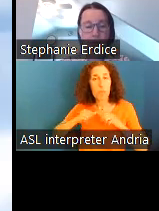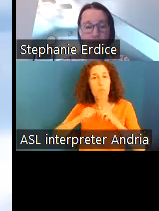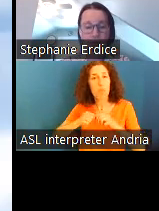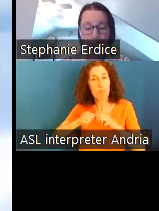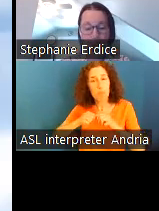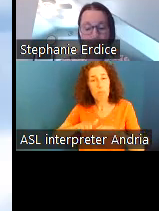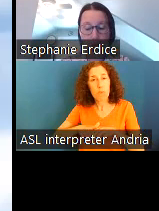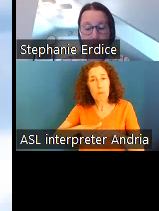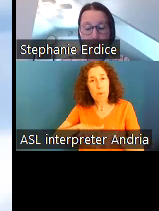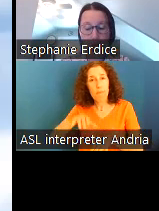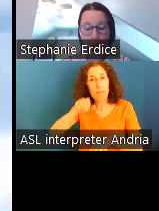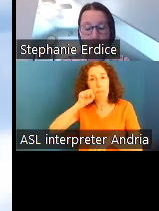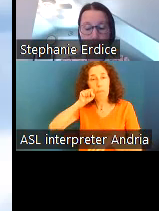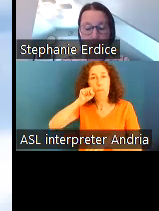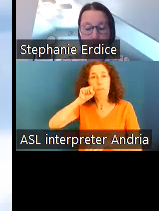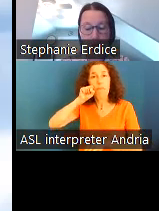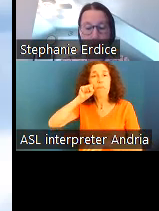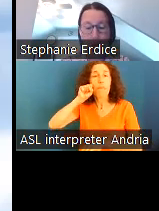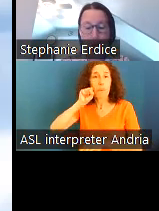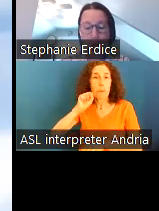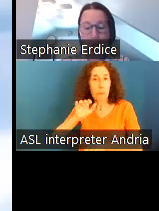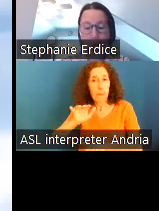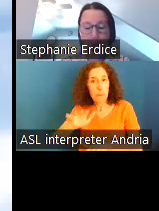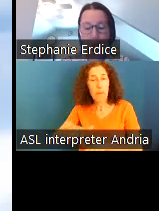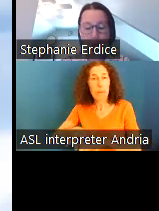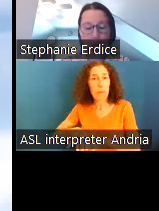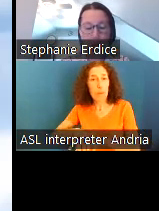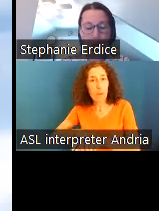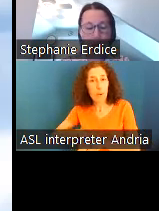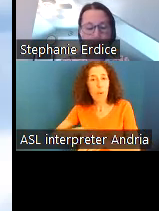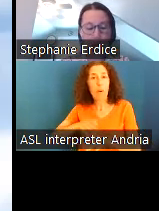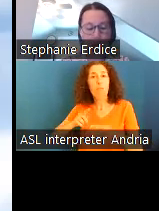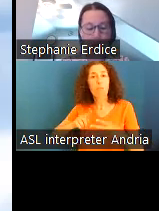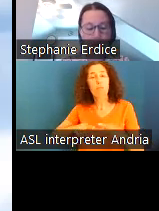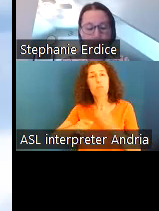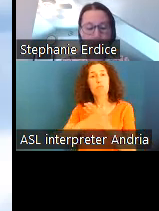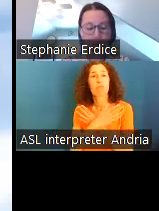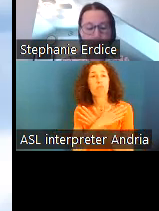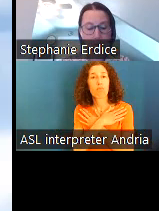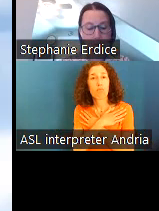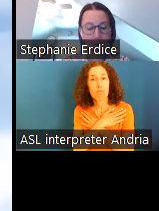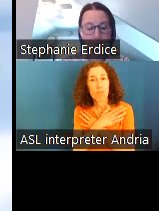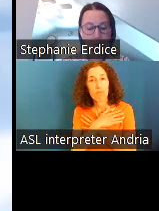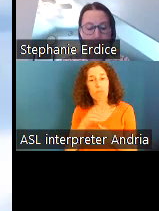have been with us for the last 2 weeks, and the survivors that we will help as advocates.